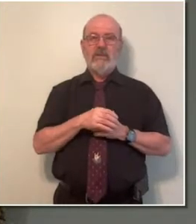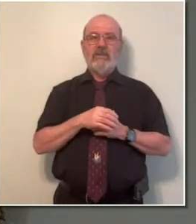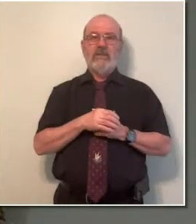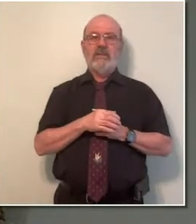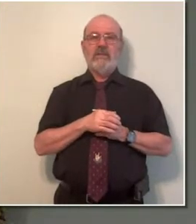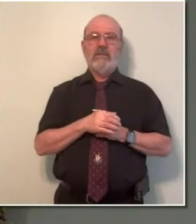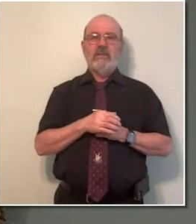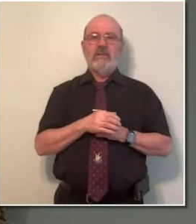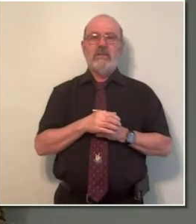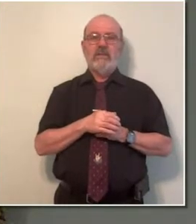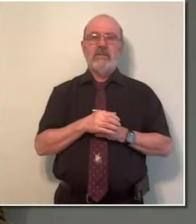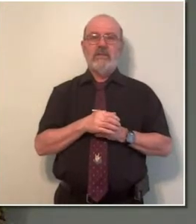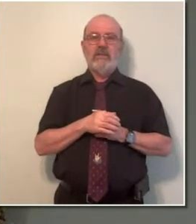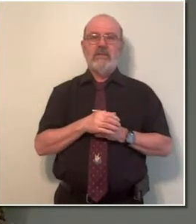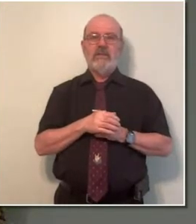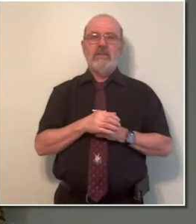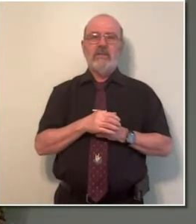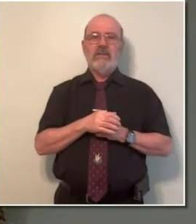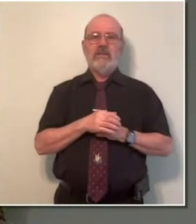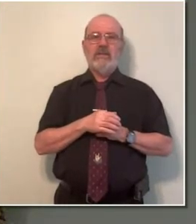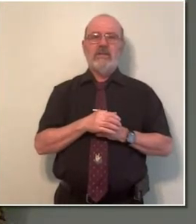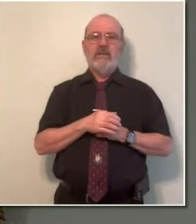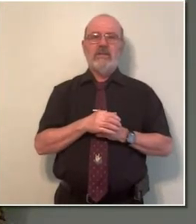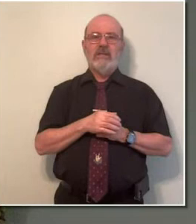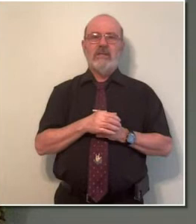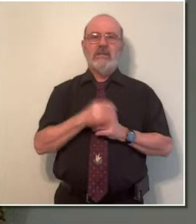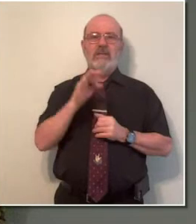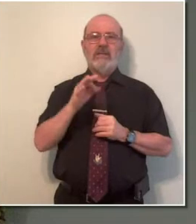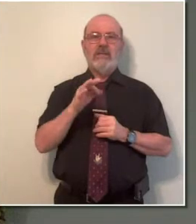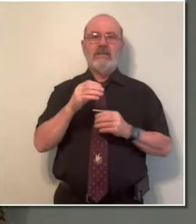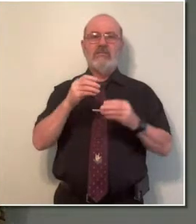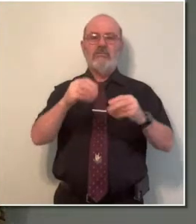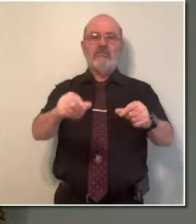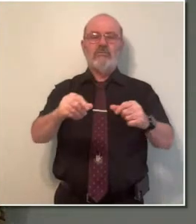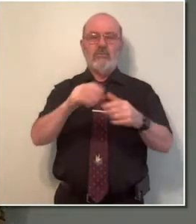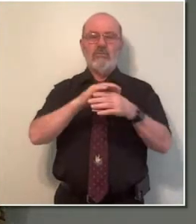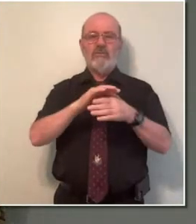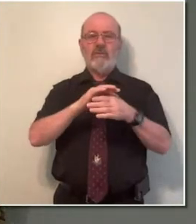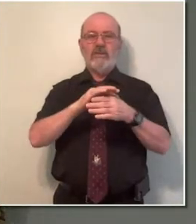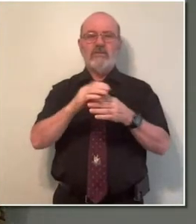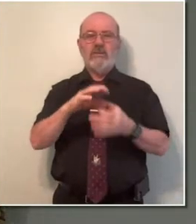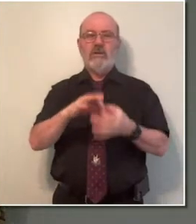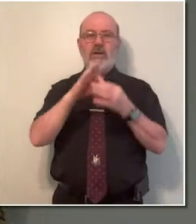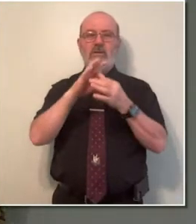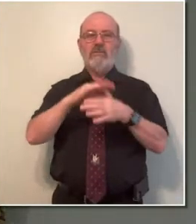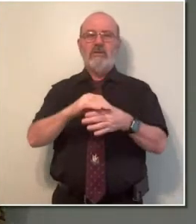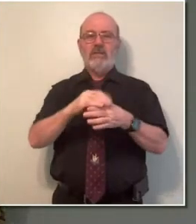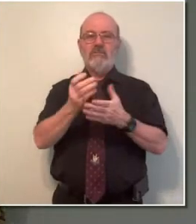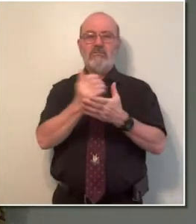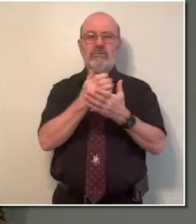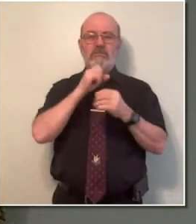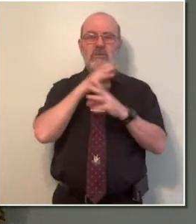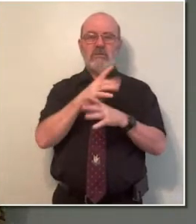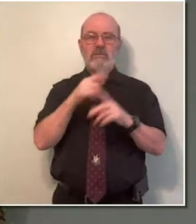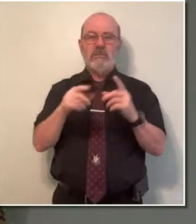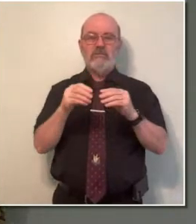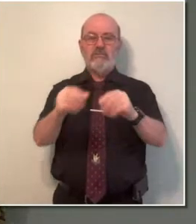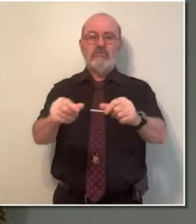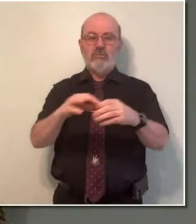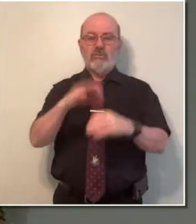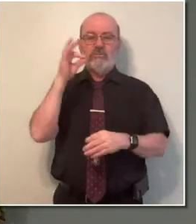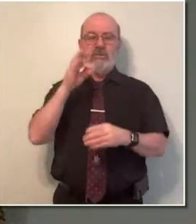out, Pastor. What's that scripture? If you sow to the flesh, you shall of the flesh reap corruption. But if you sow to the Spirit, you